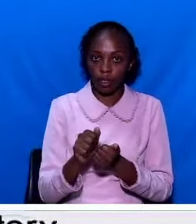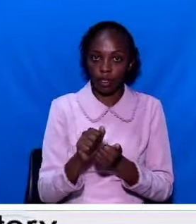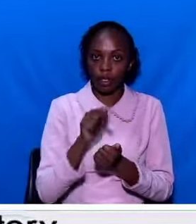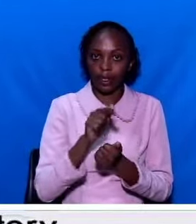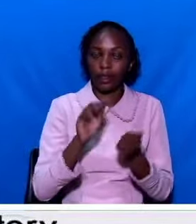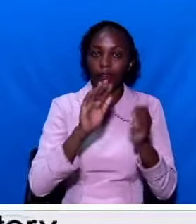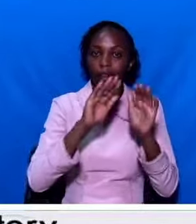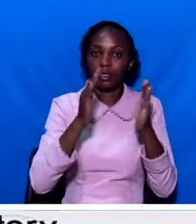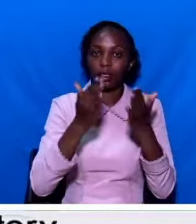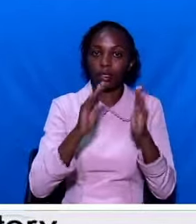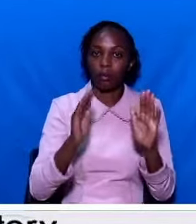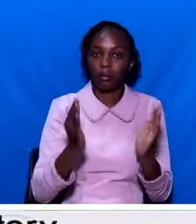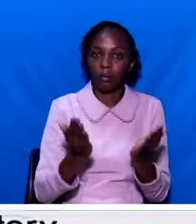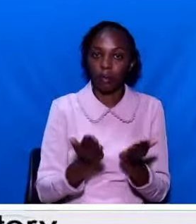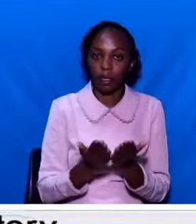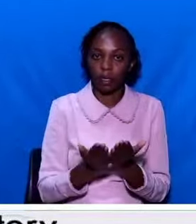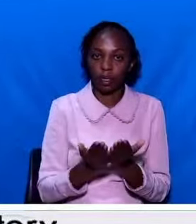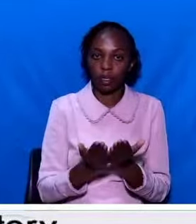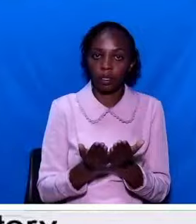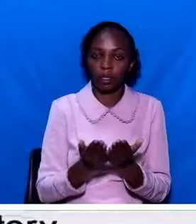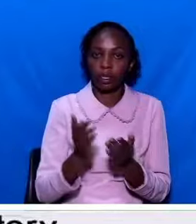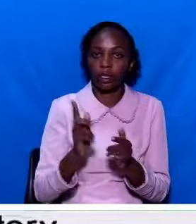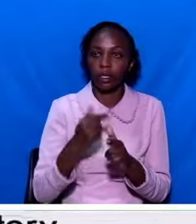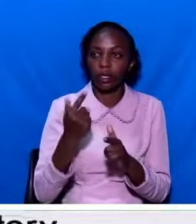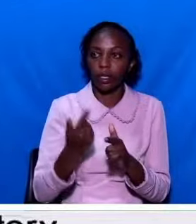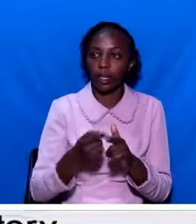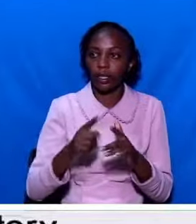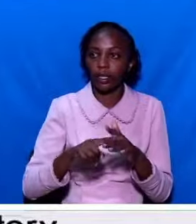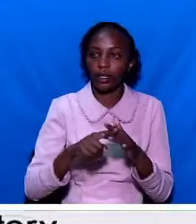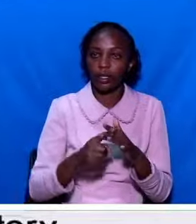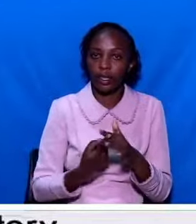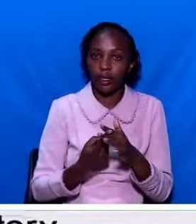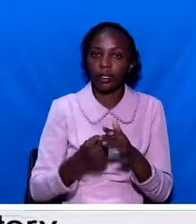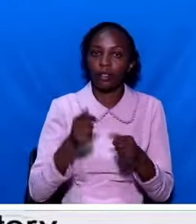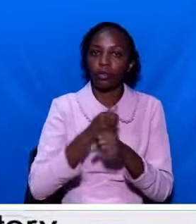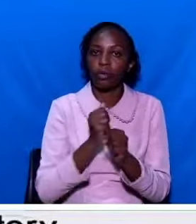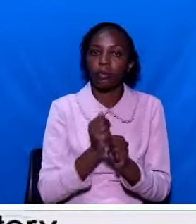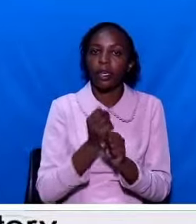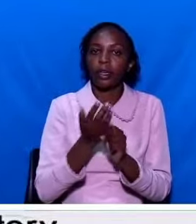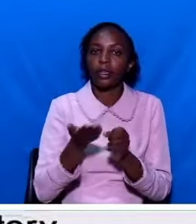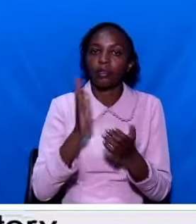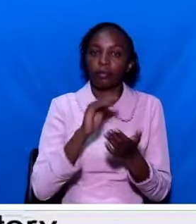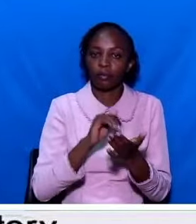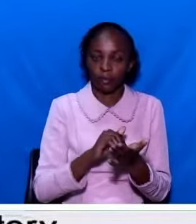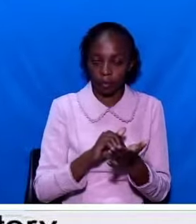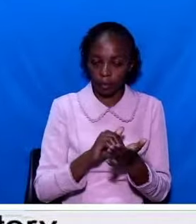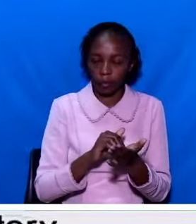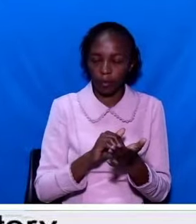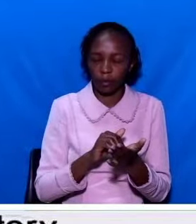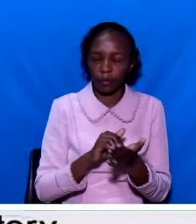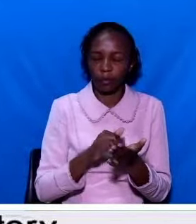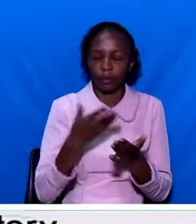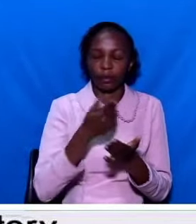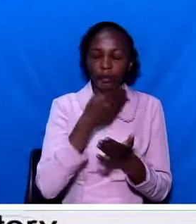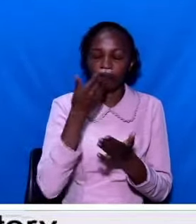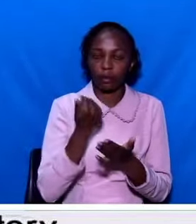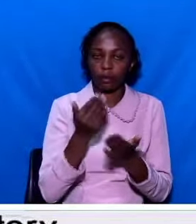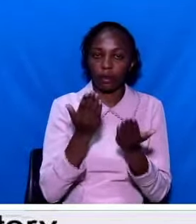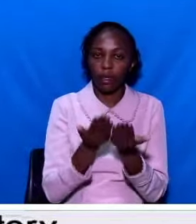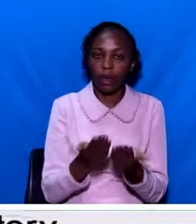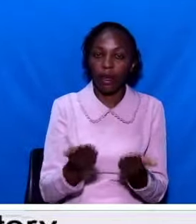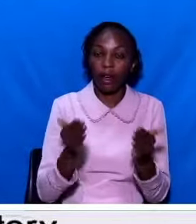pot. And then he begins to fix it again to a better vessel. And some of